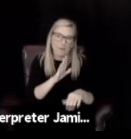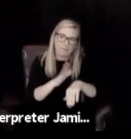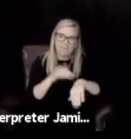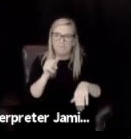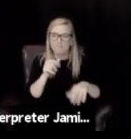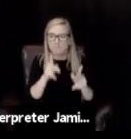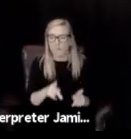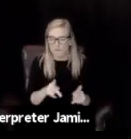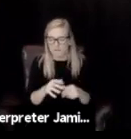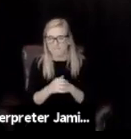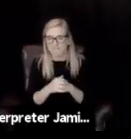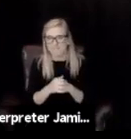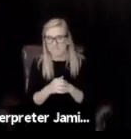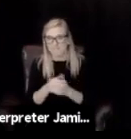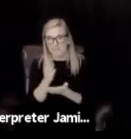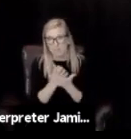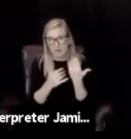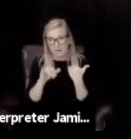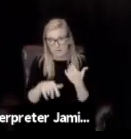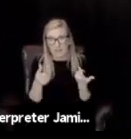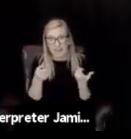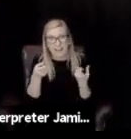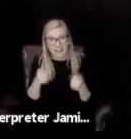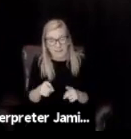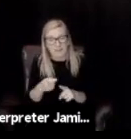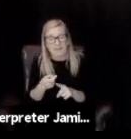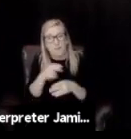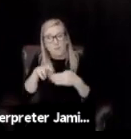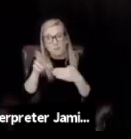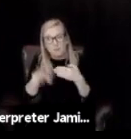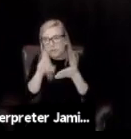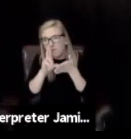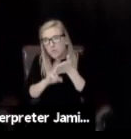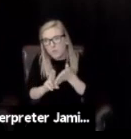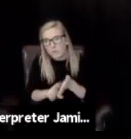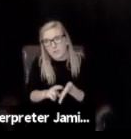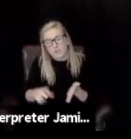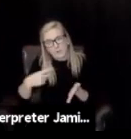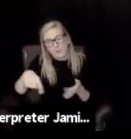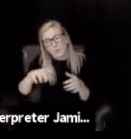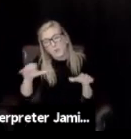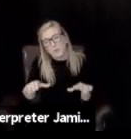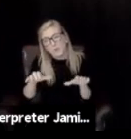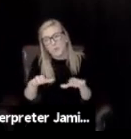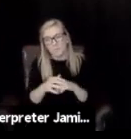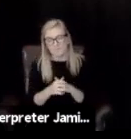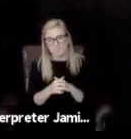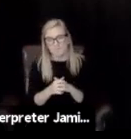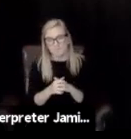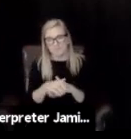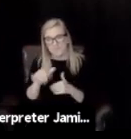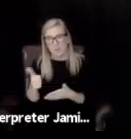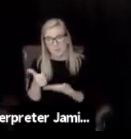happen. And a part of that comes as a result of the research that you do on the front end, which helps you